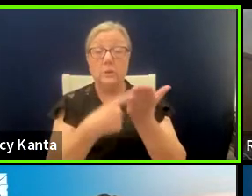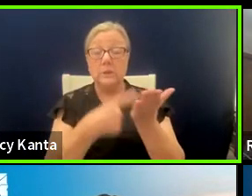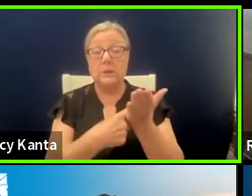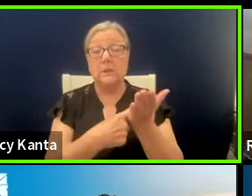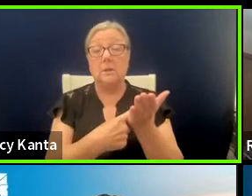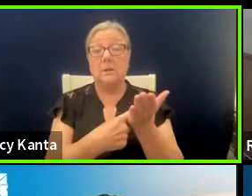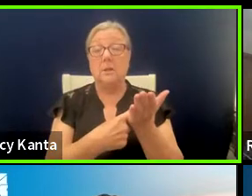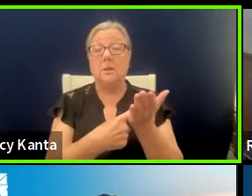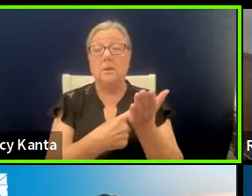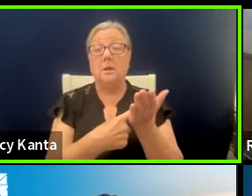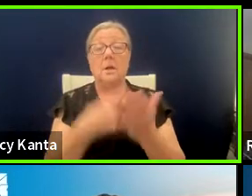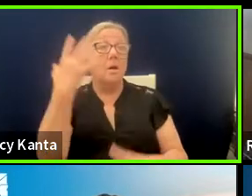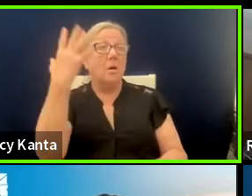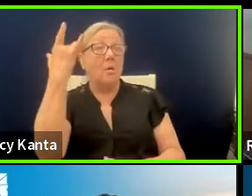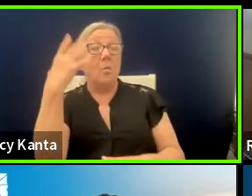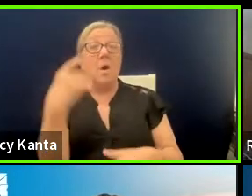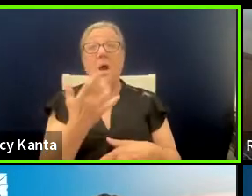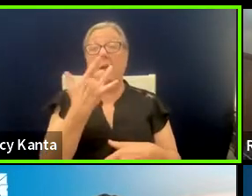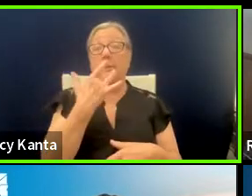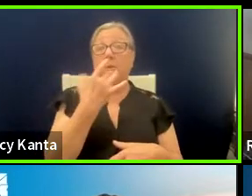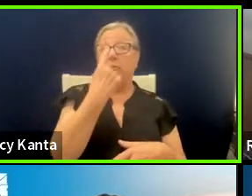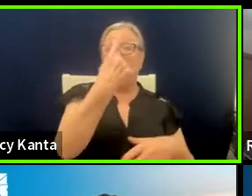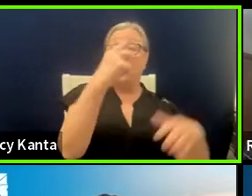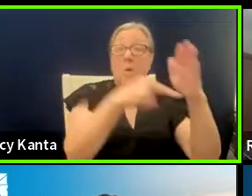go with one or over the other?